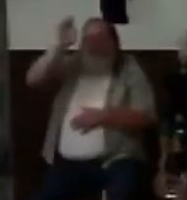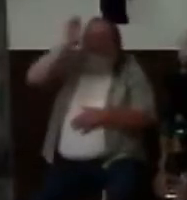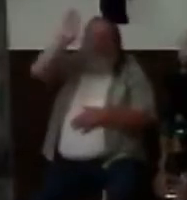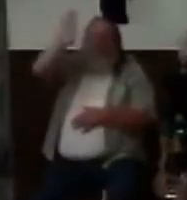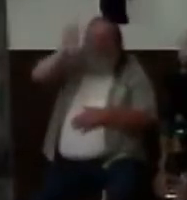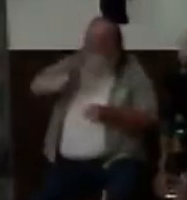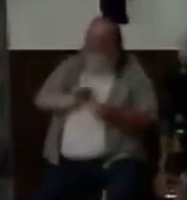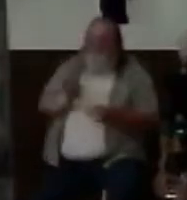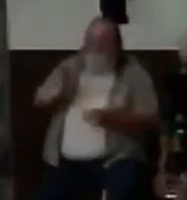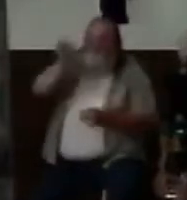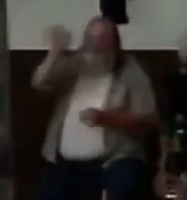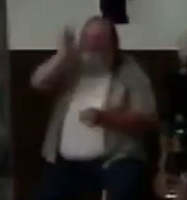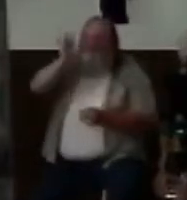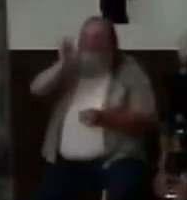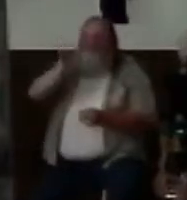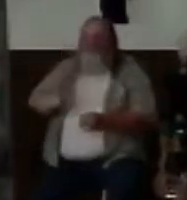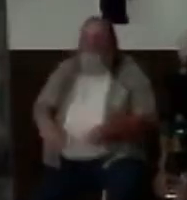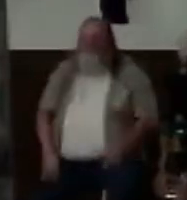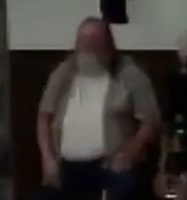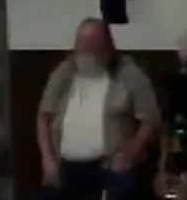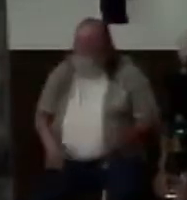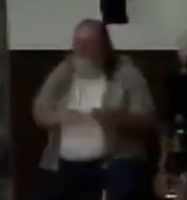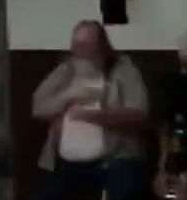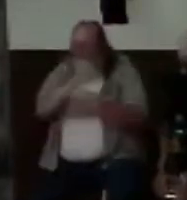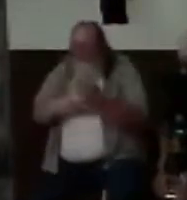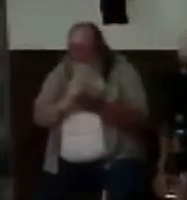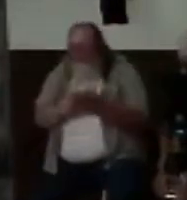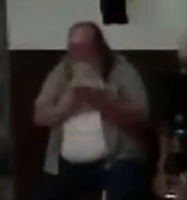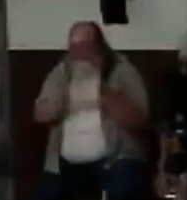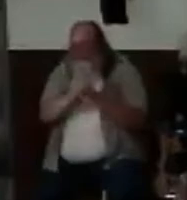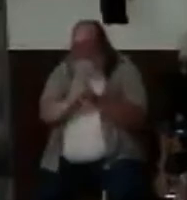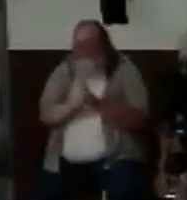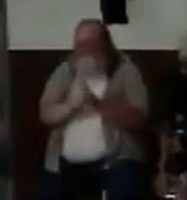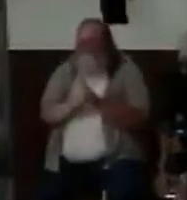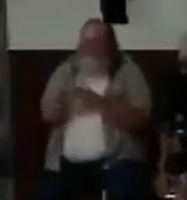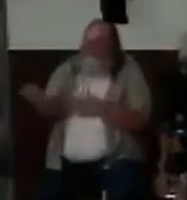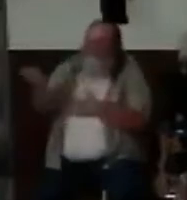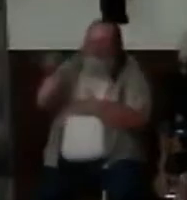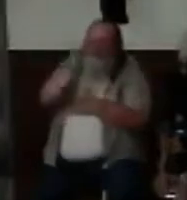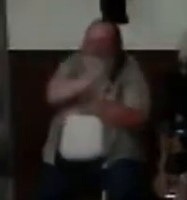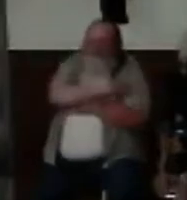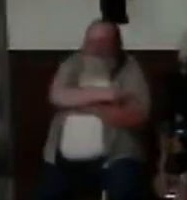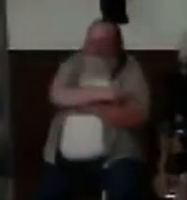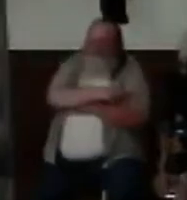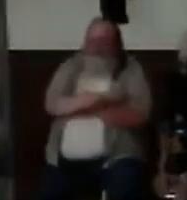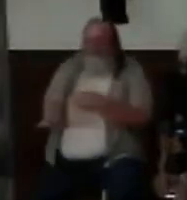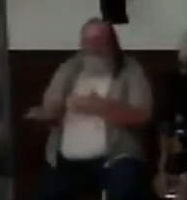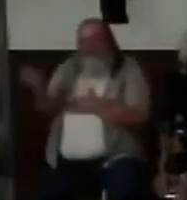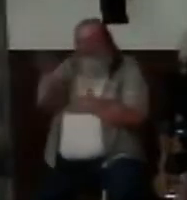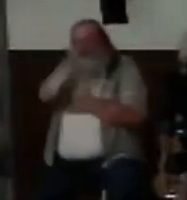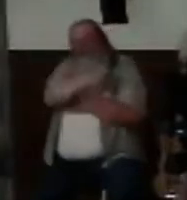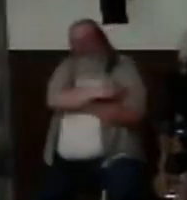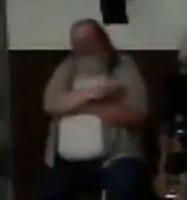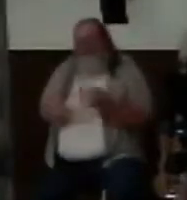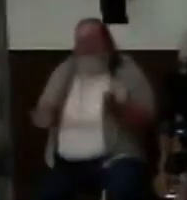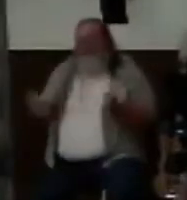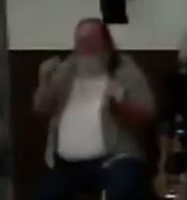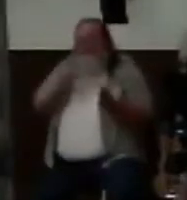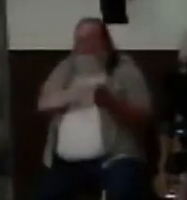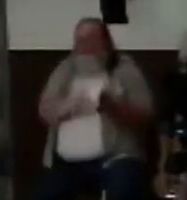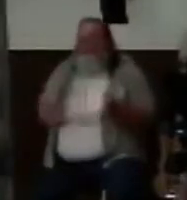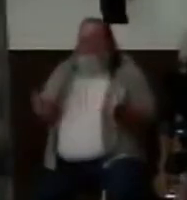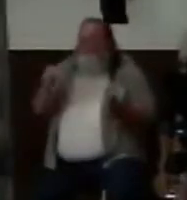Every day for every believer. Pour it out. Father, pour it out. Let it